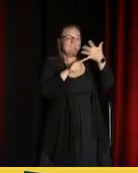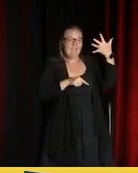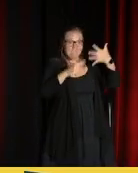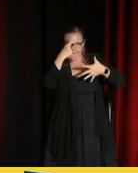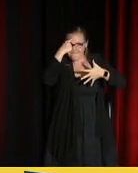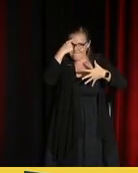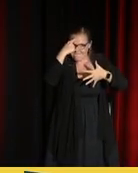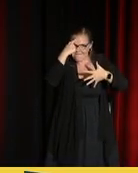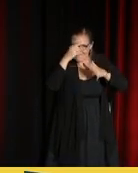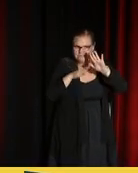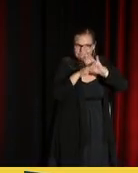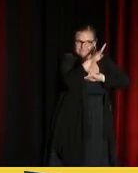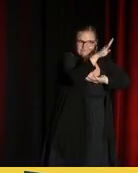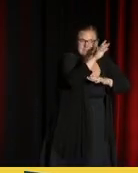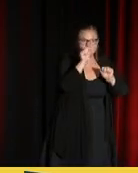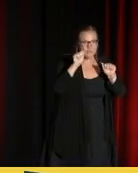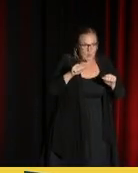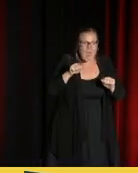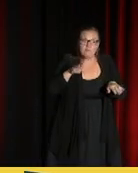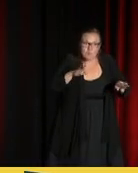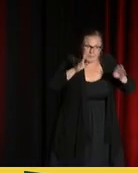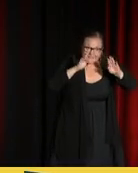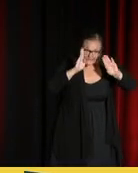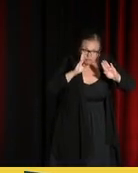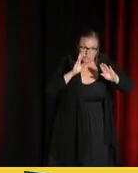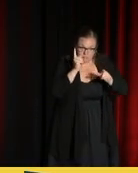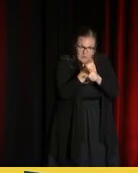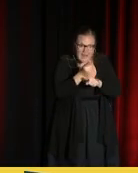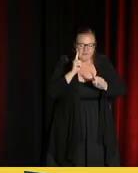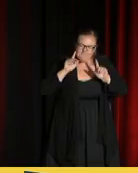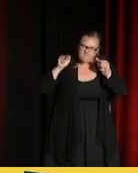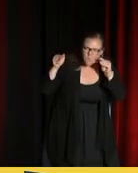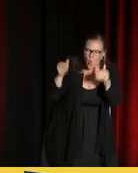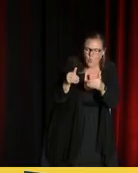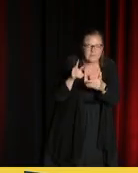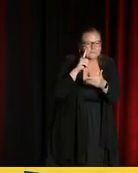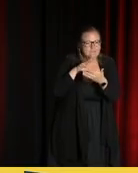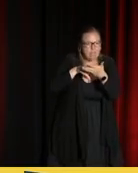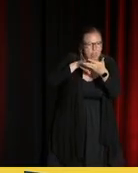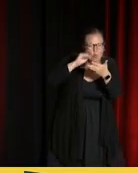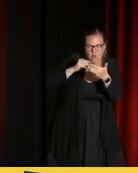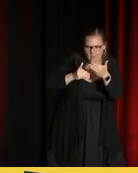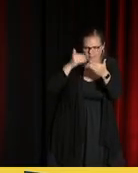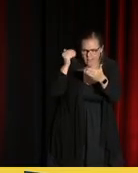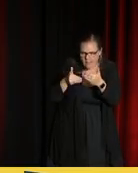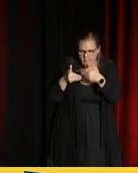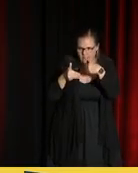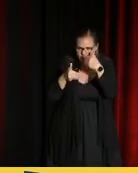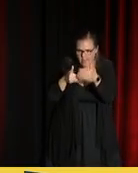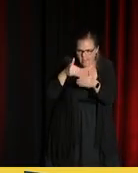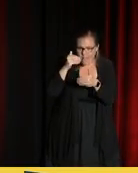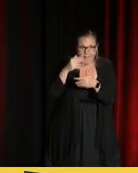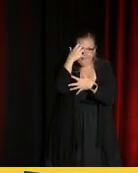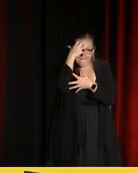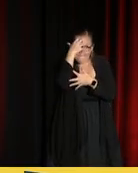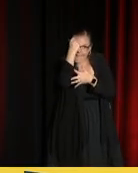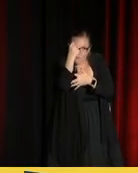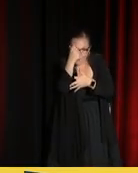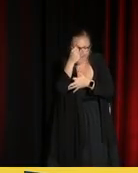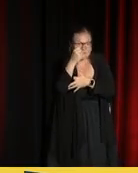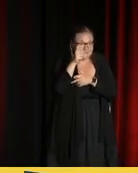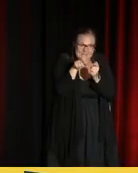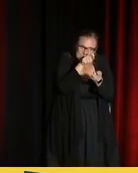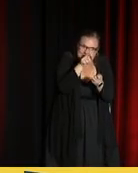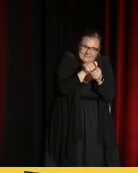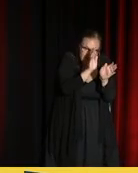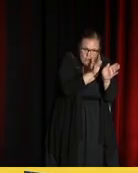cognition. You have to be able to pay attention and focus, learn the steps, memorize, sequence them in the